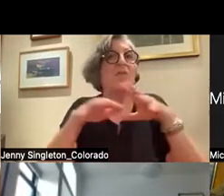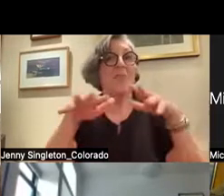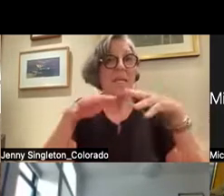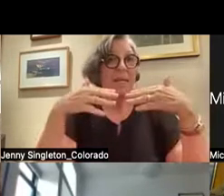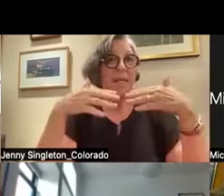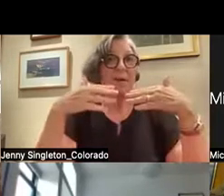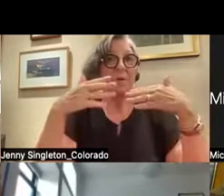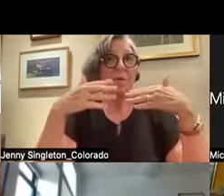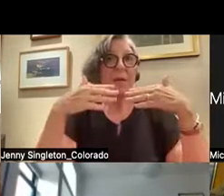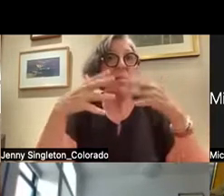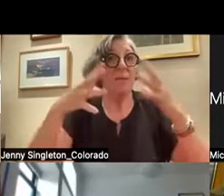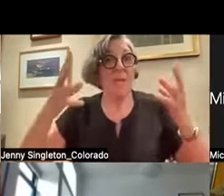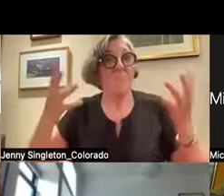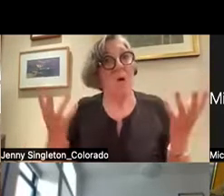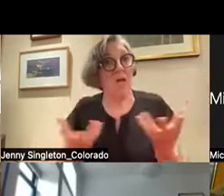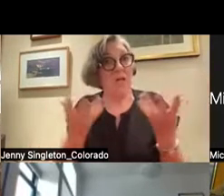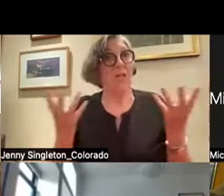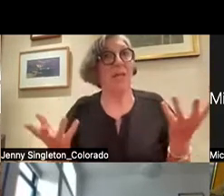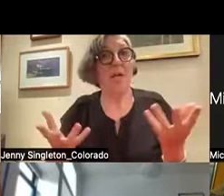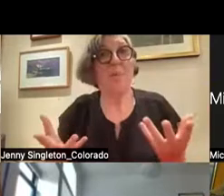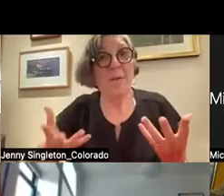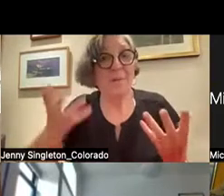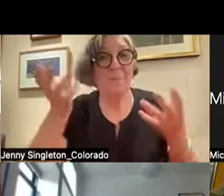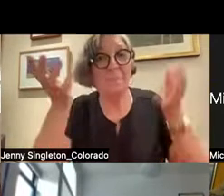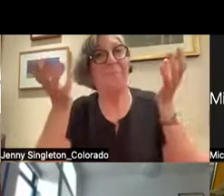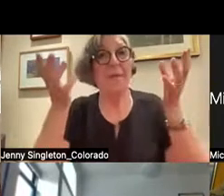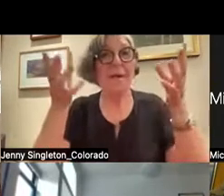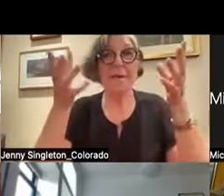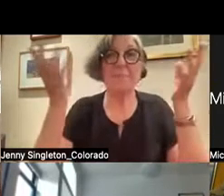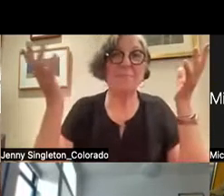it's interesting that, in modern human